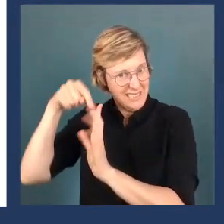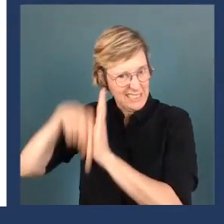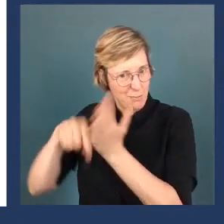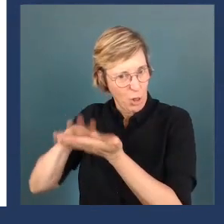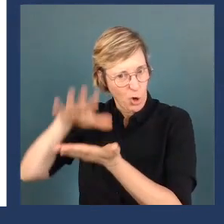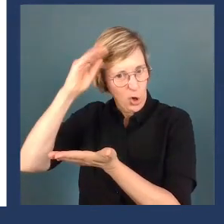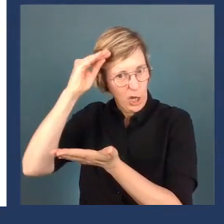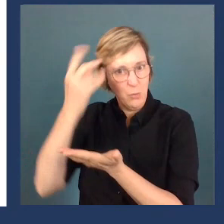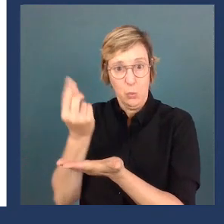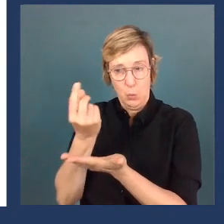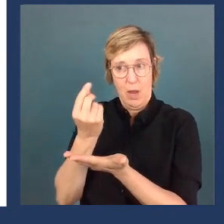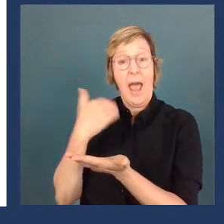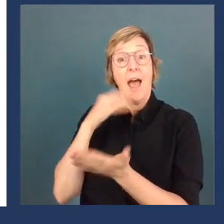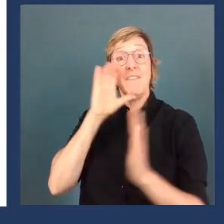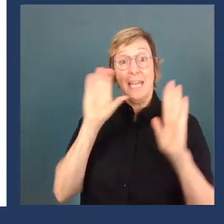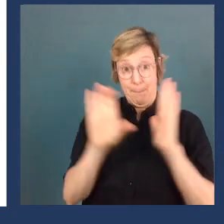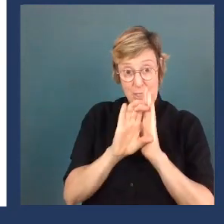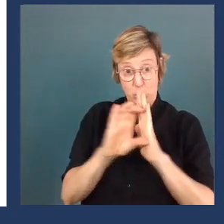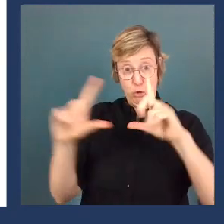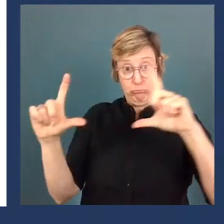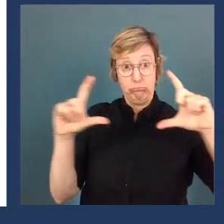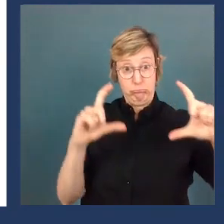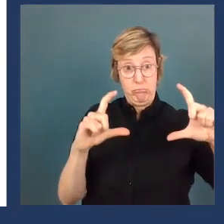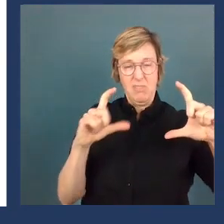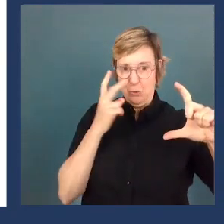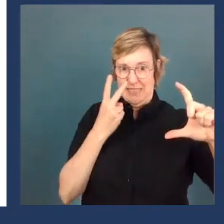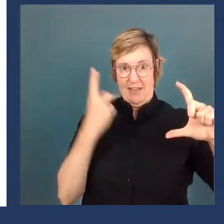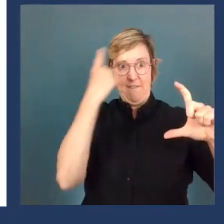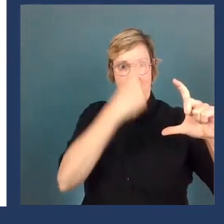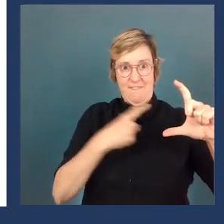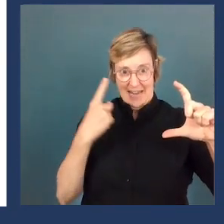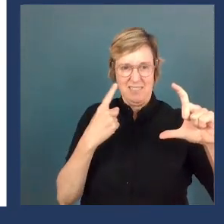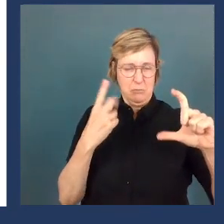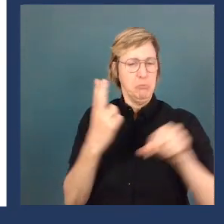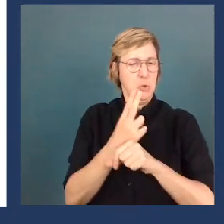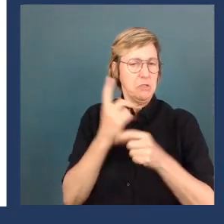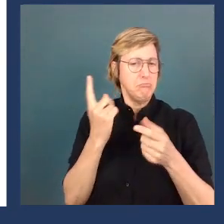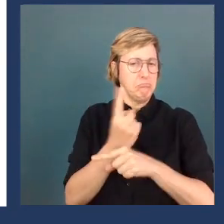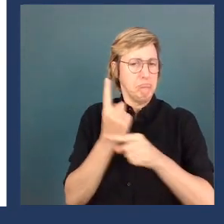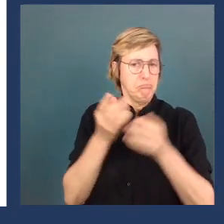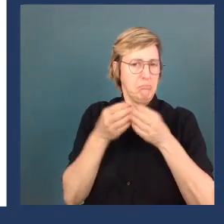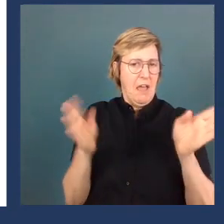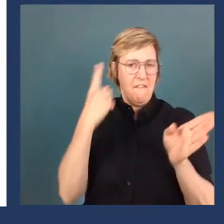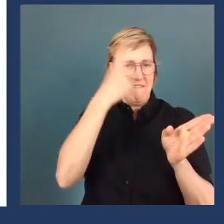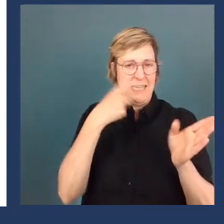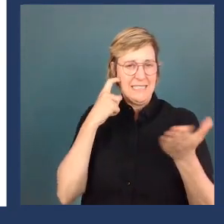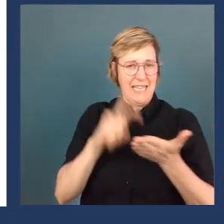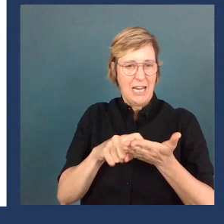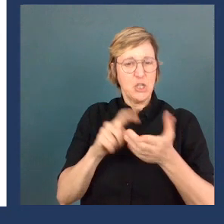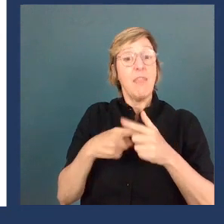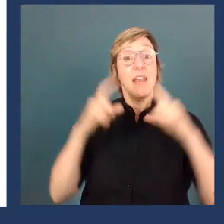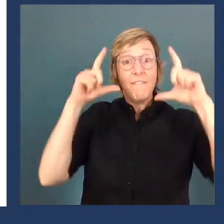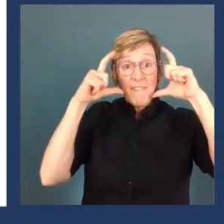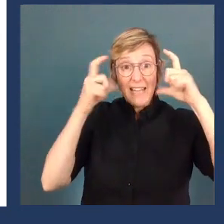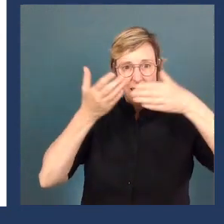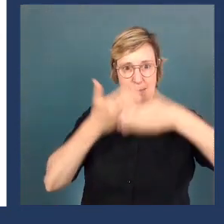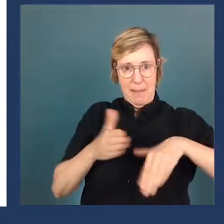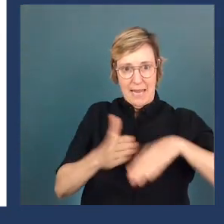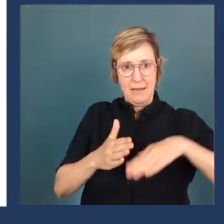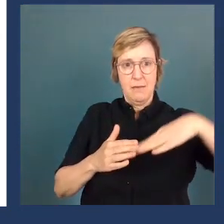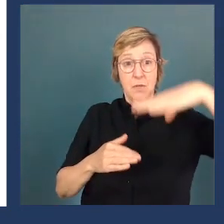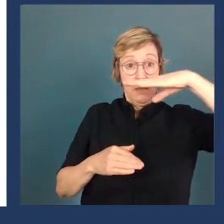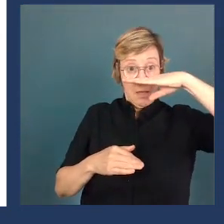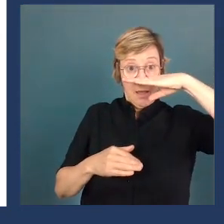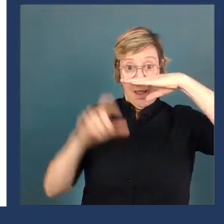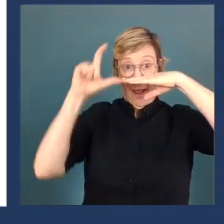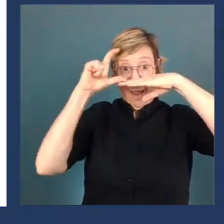take an image, you find the face using face detection, and then you split that face up into component parts, 2 eyes, and then the overall